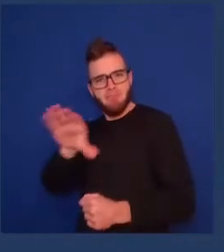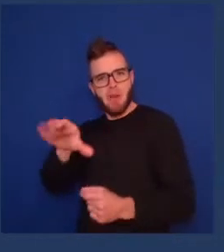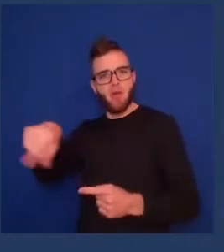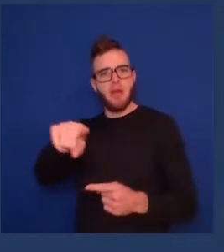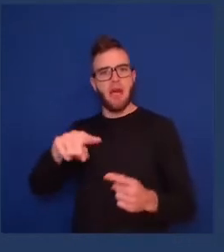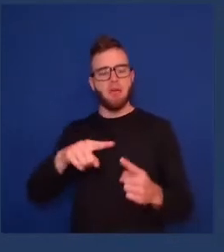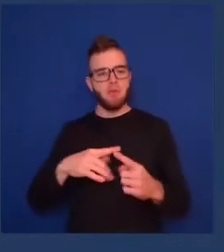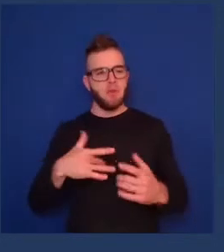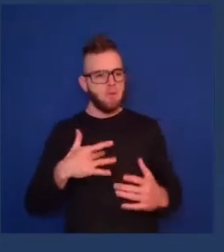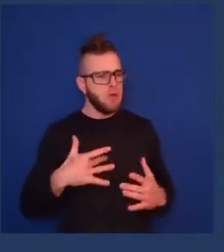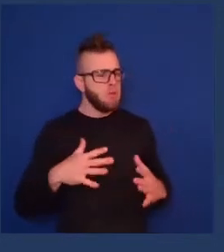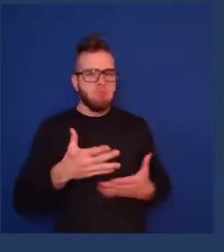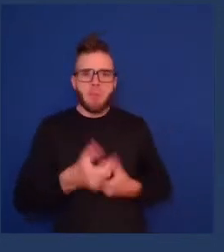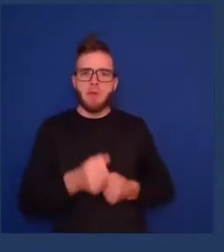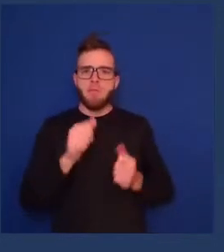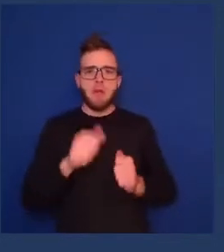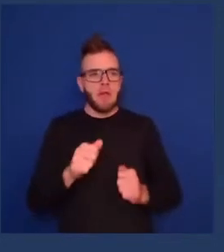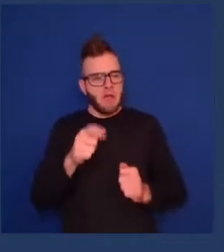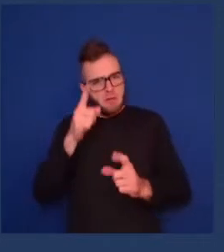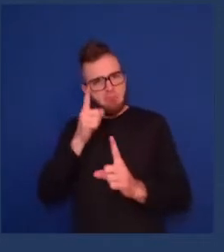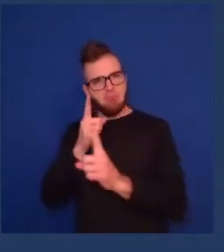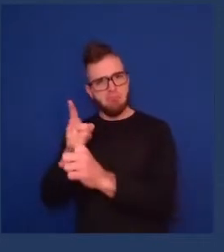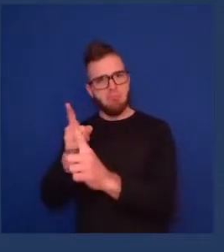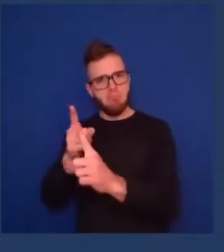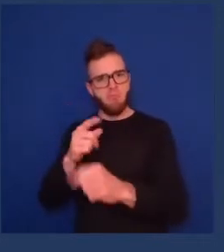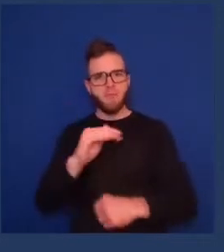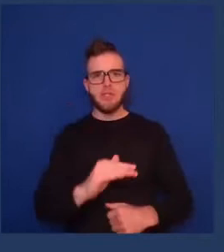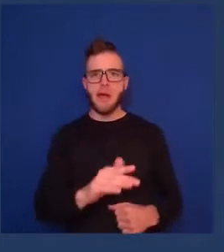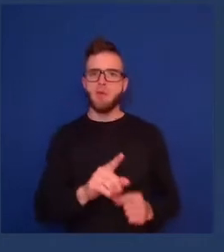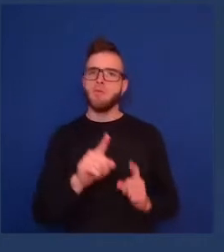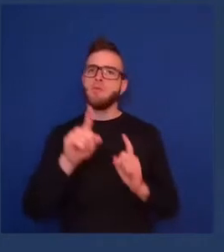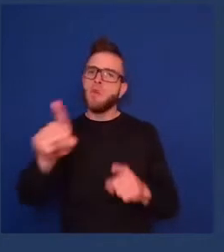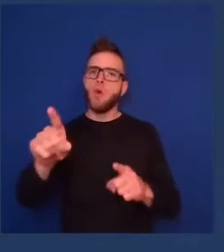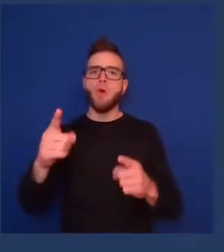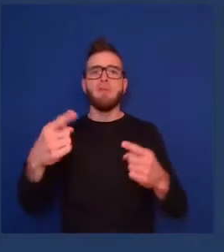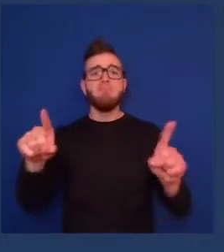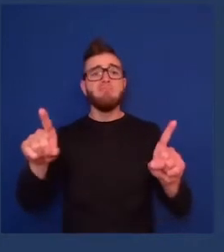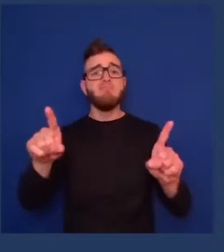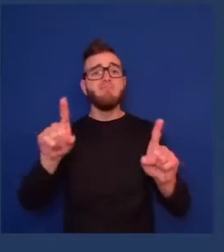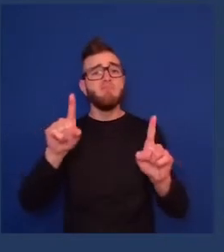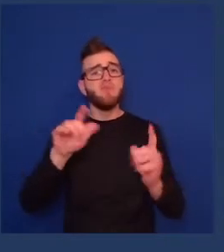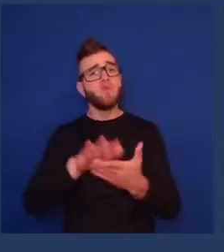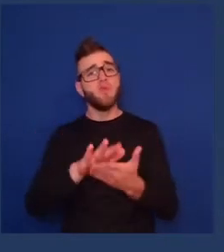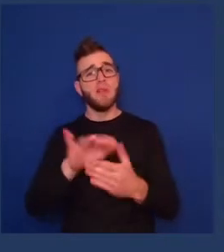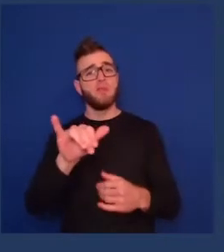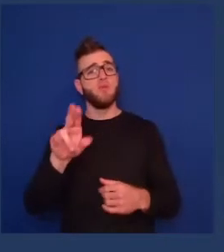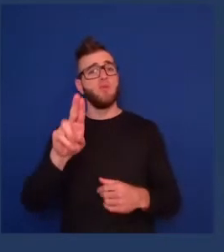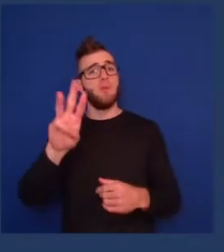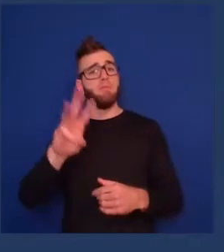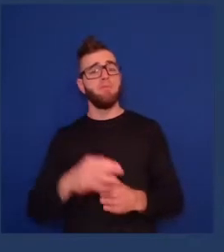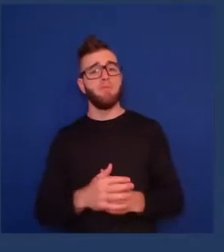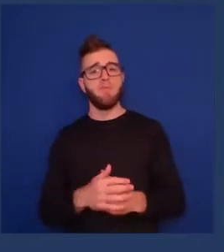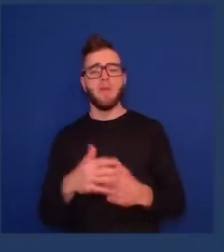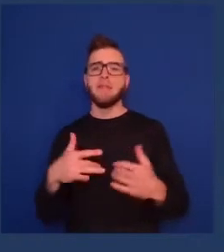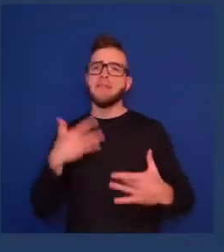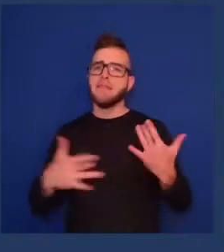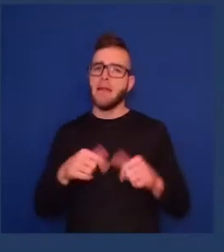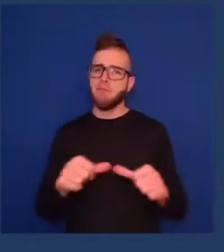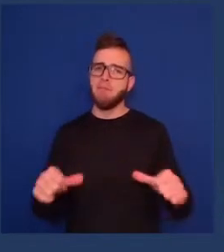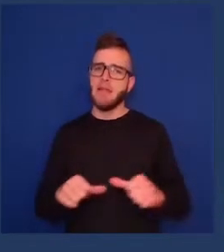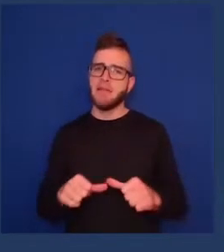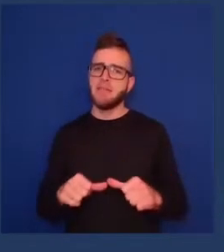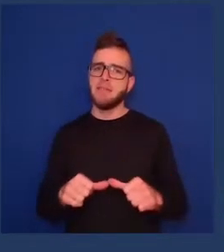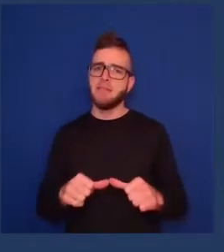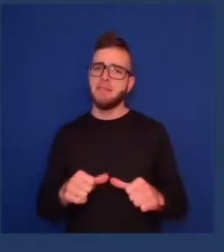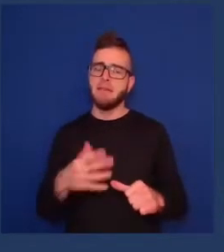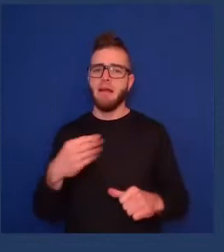and hopefully set them on the track to being able to work and even go to school in places like the UW. It's a time of great excitement, and